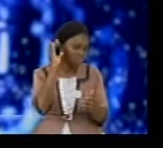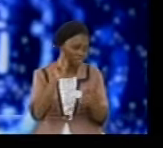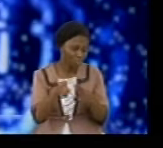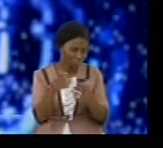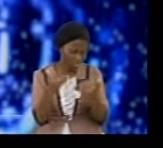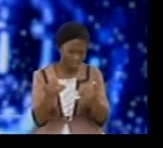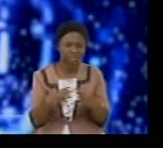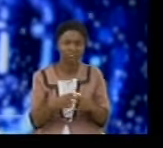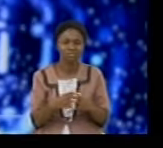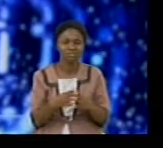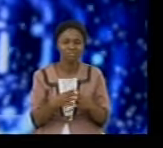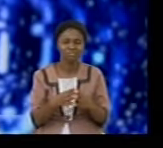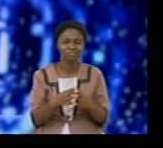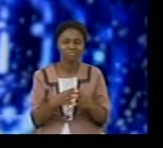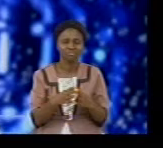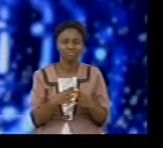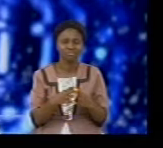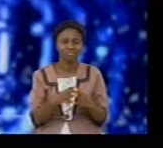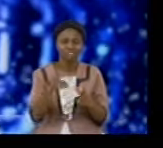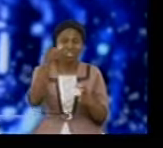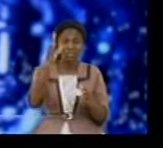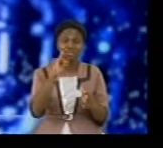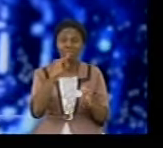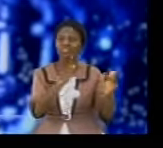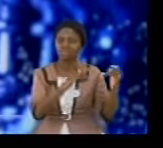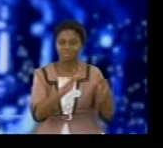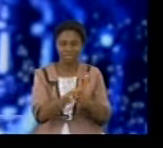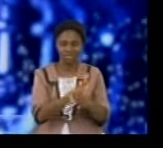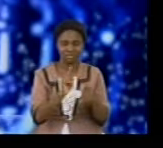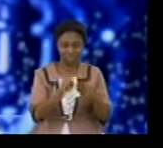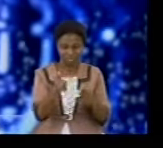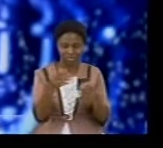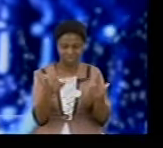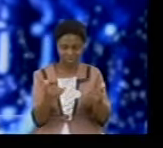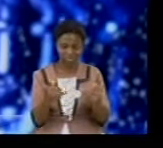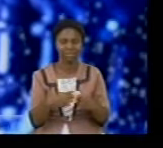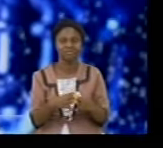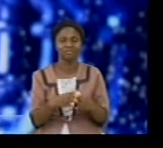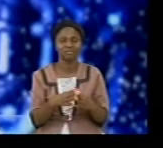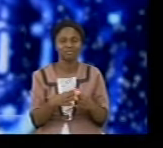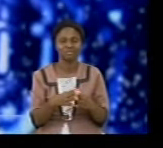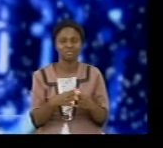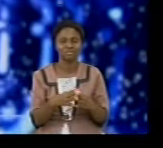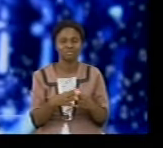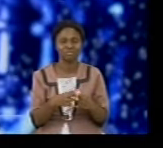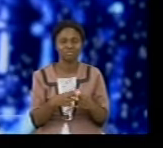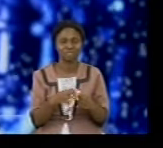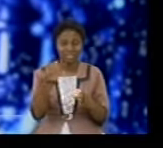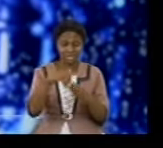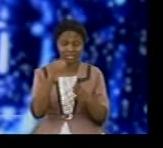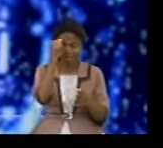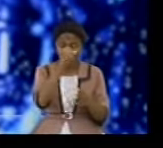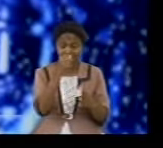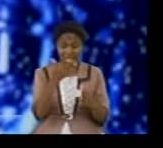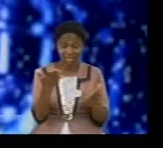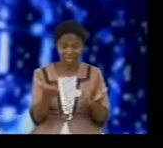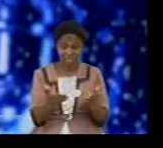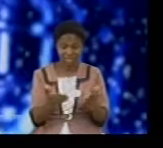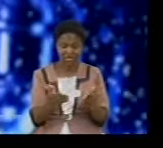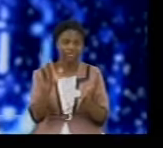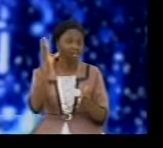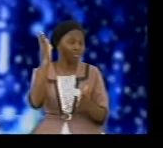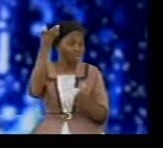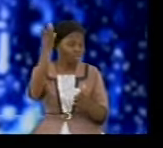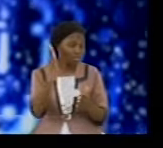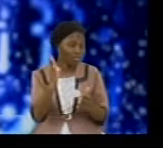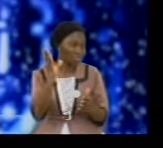In Europe, God is merciful over there, he is hearing you. And if you are here in Africa, God is equally